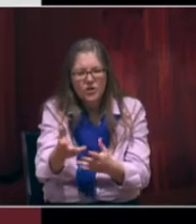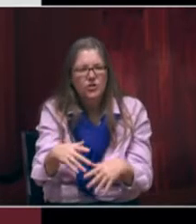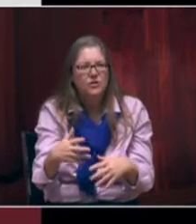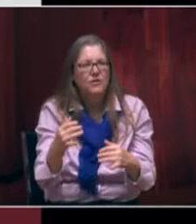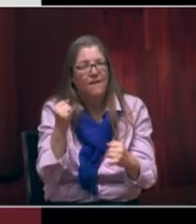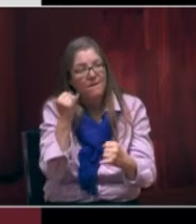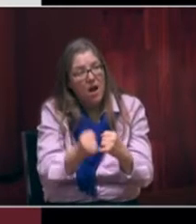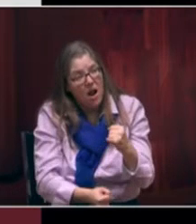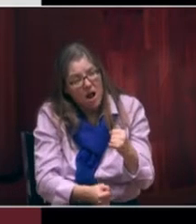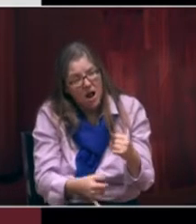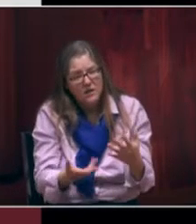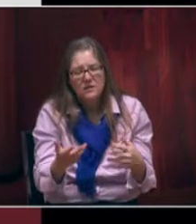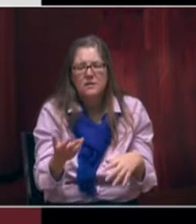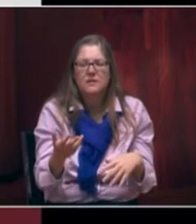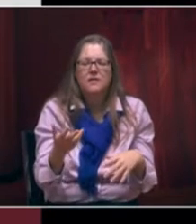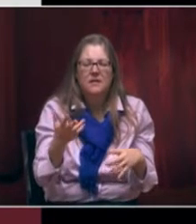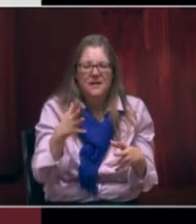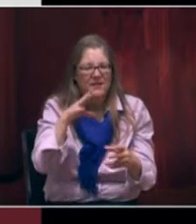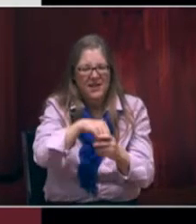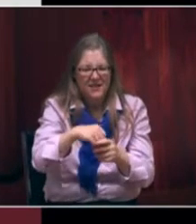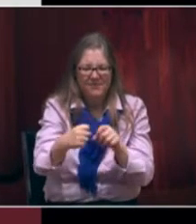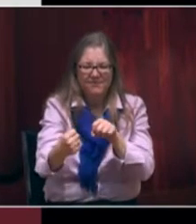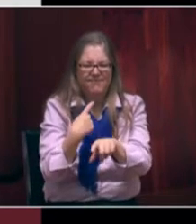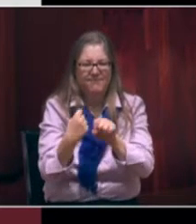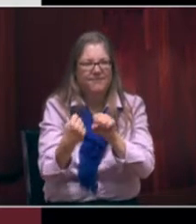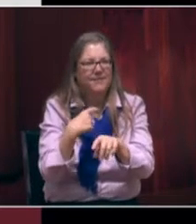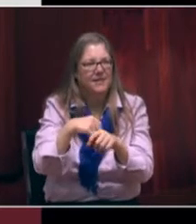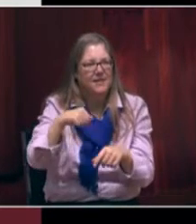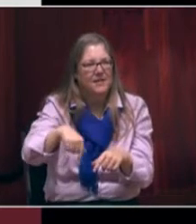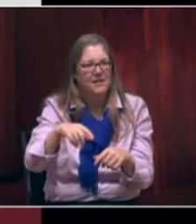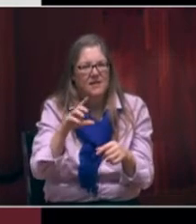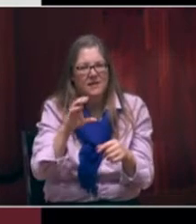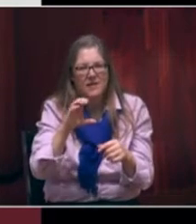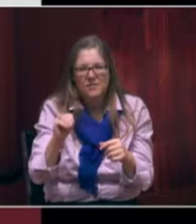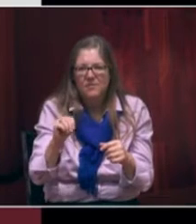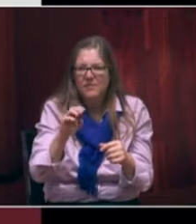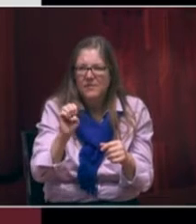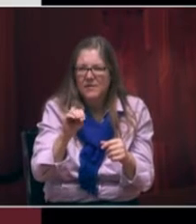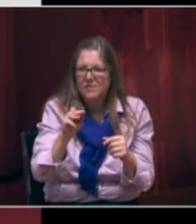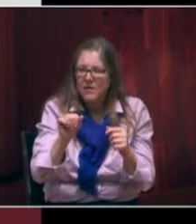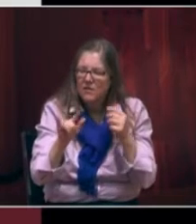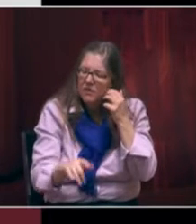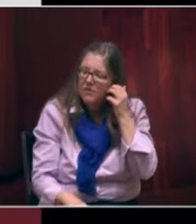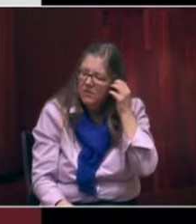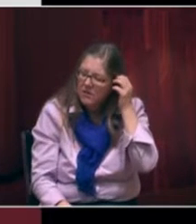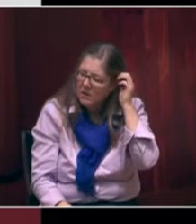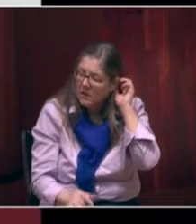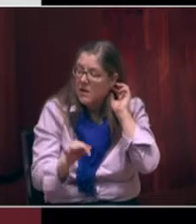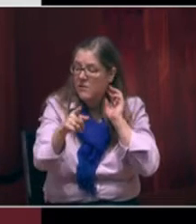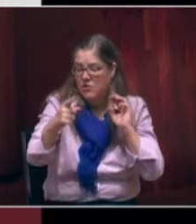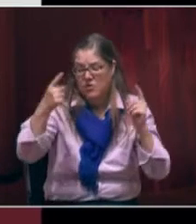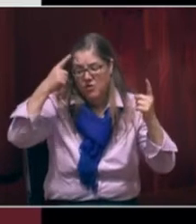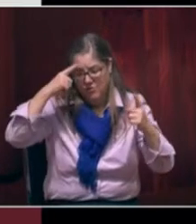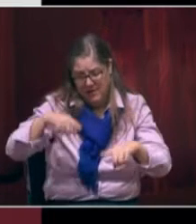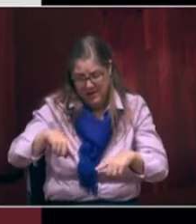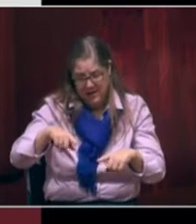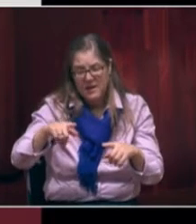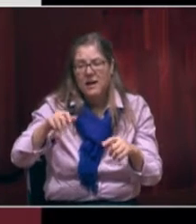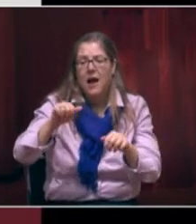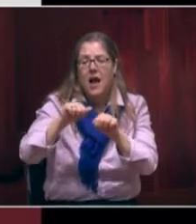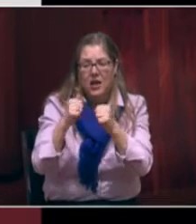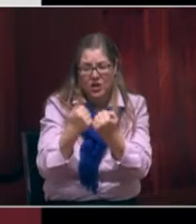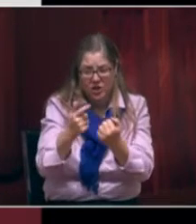an email, hey, your disposal notices are in the queue for you. Disposition approved, you concurred, agency, you send